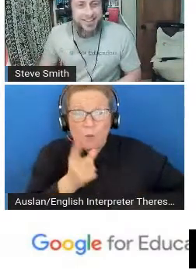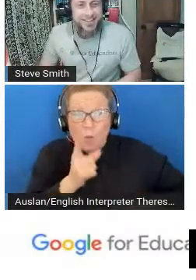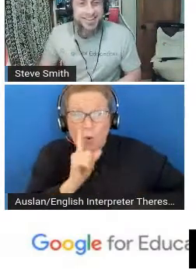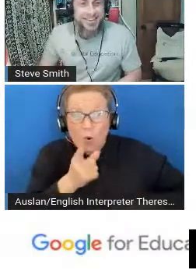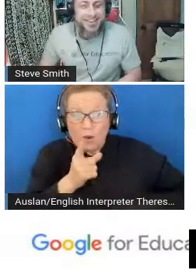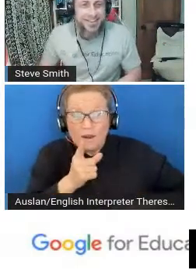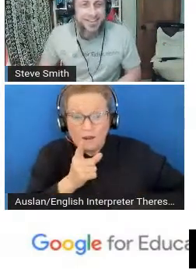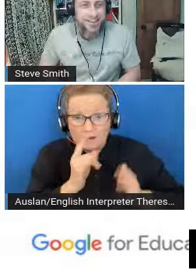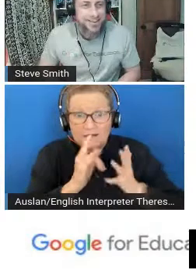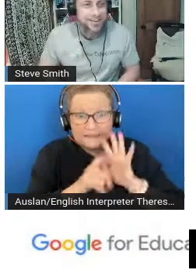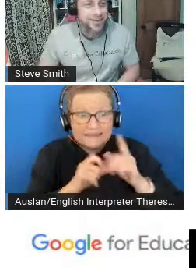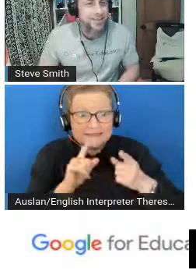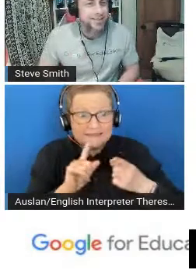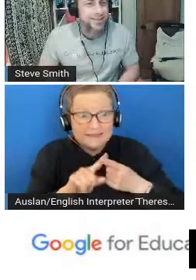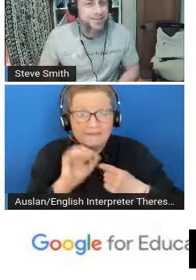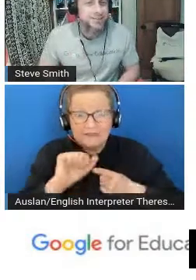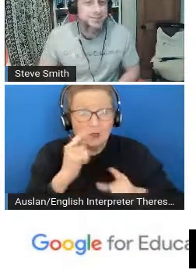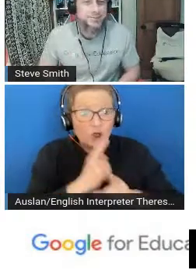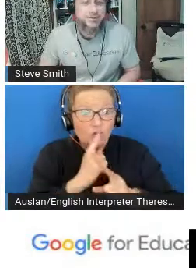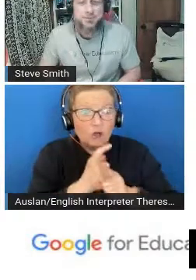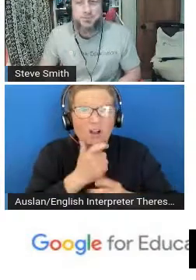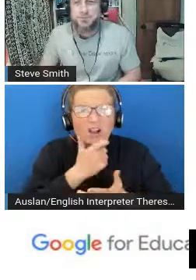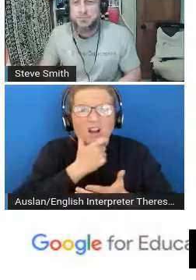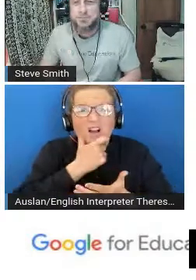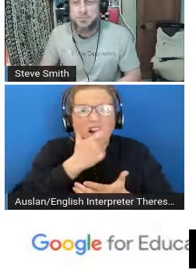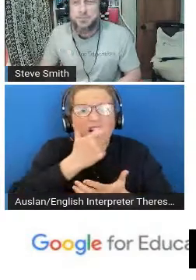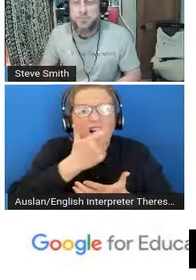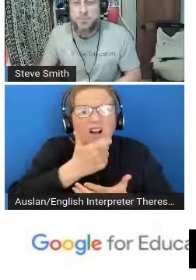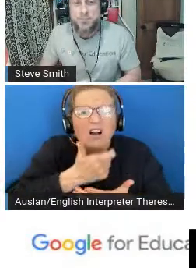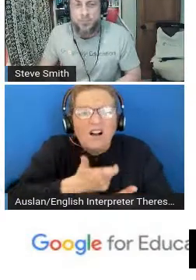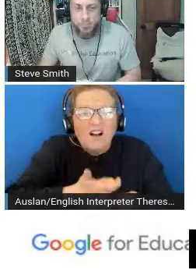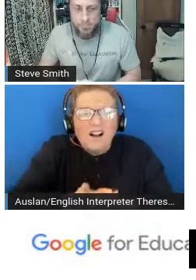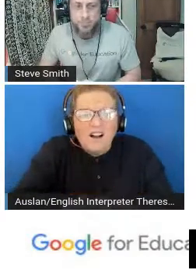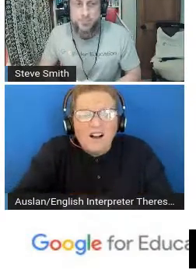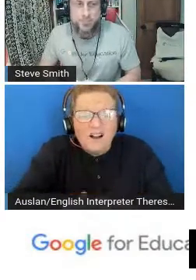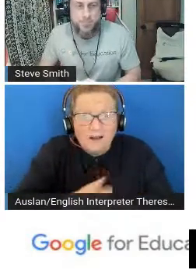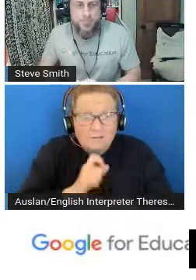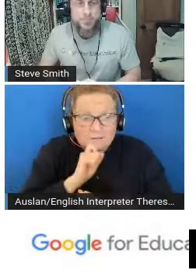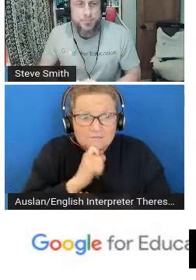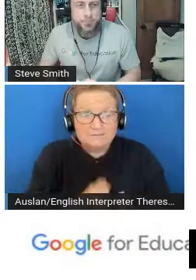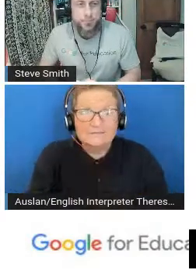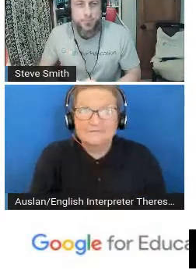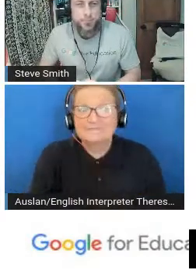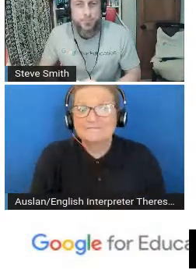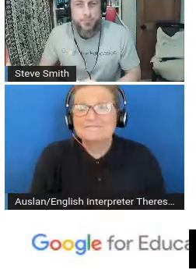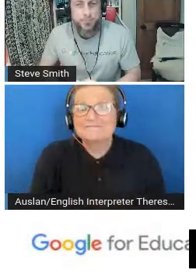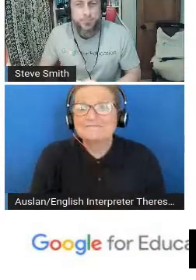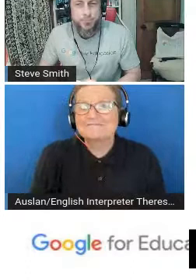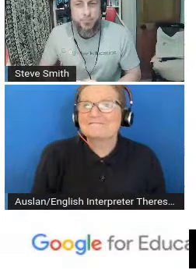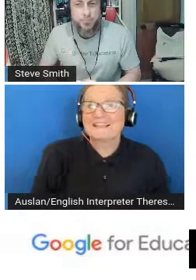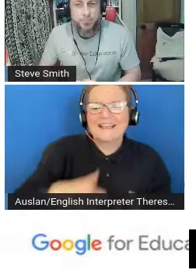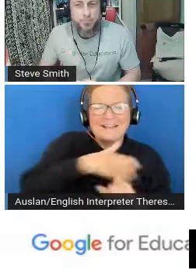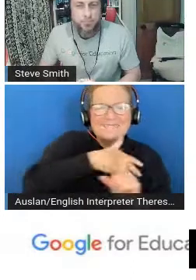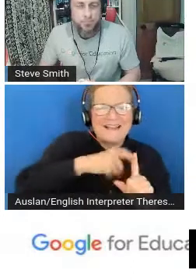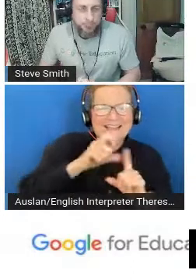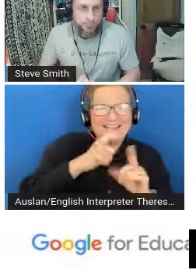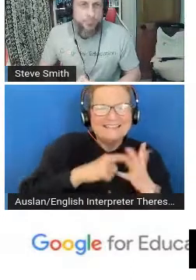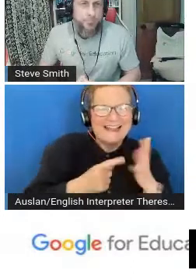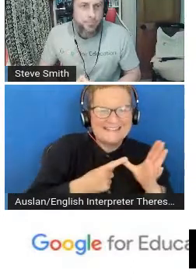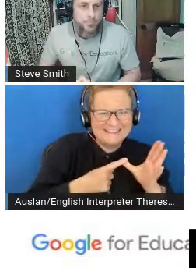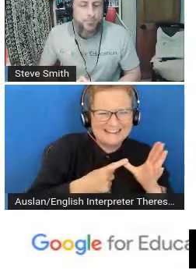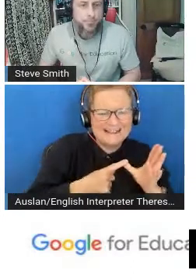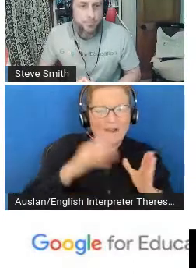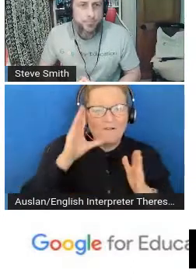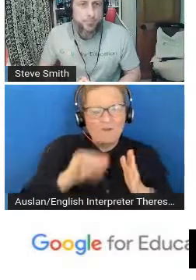now is kind of really look at the back end of data and what data we can get from the admin console and